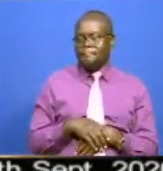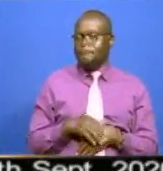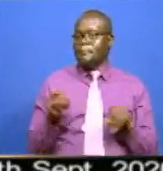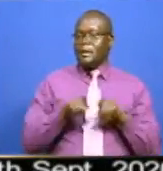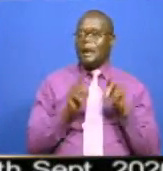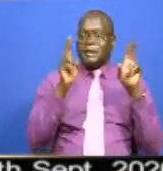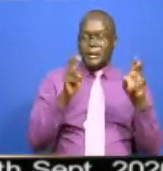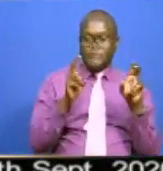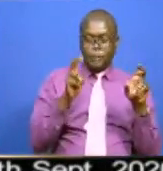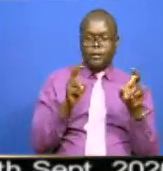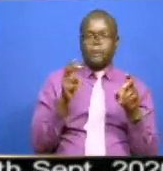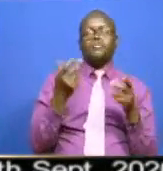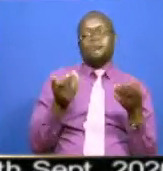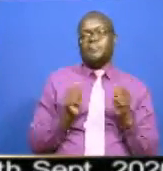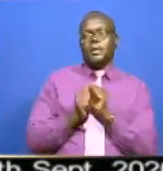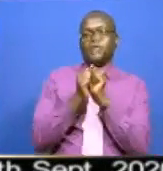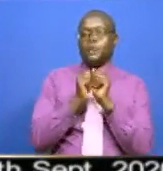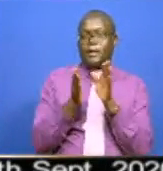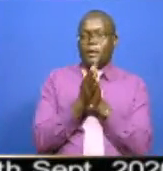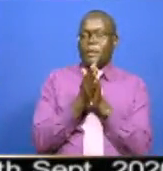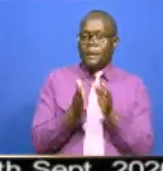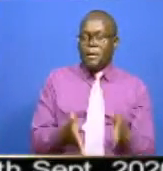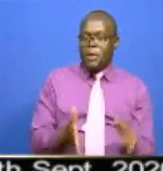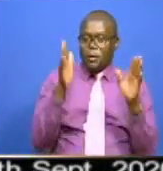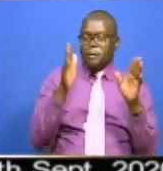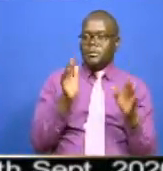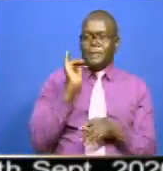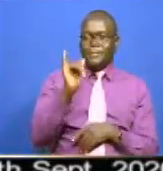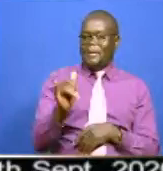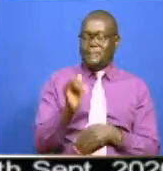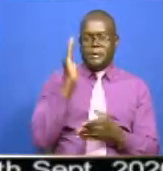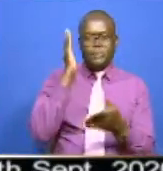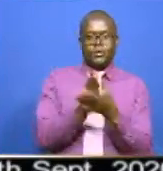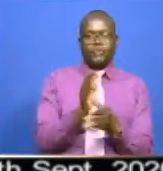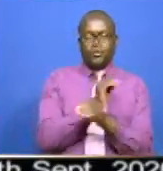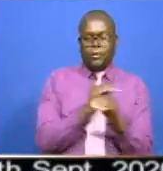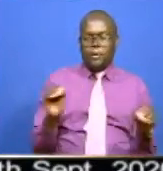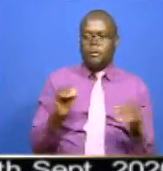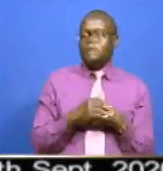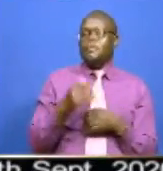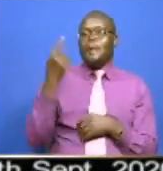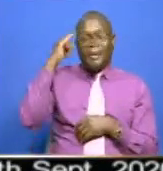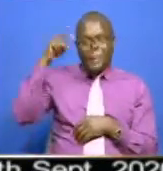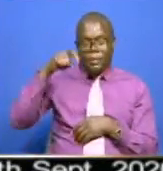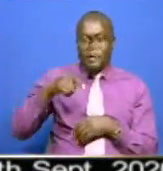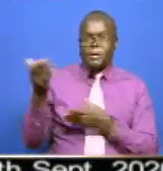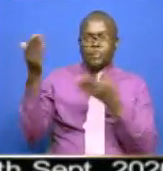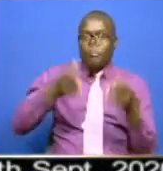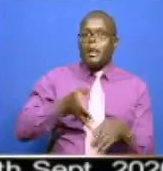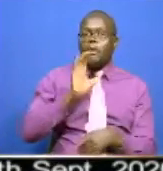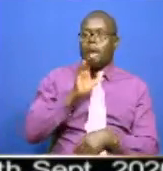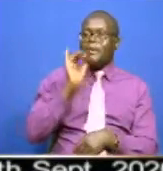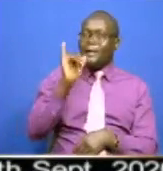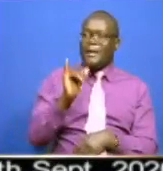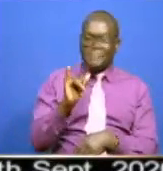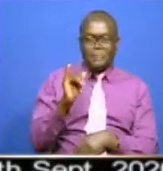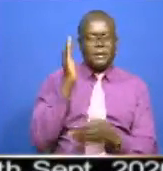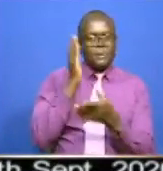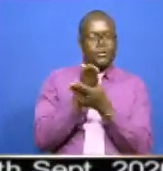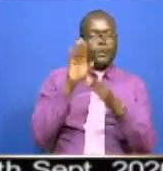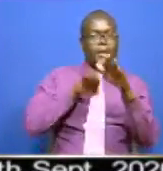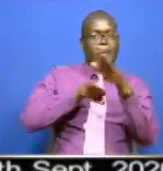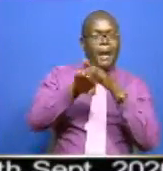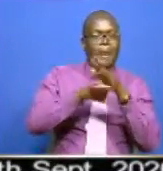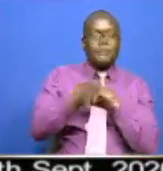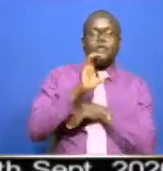issue, together with the roads, then we are not being realistic. So I think we need to put water, which talks about access to water,